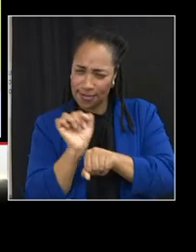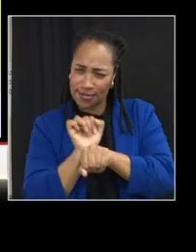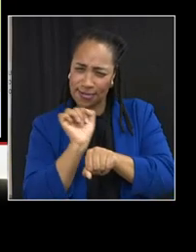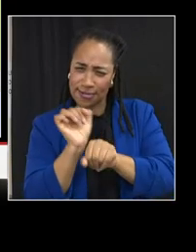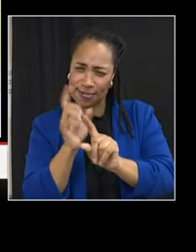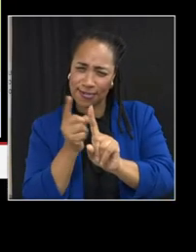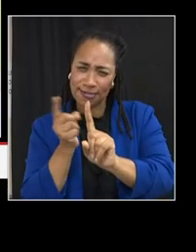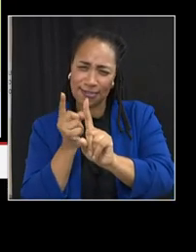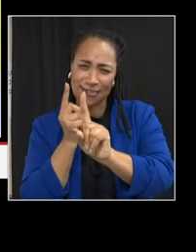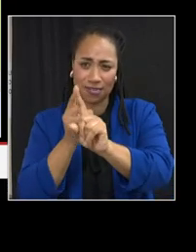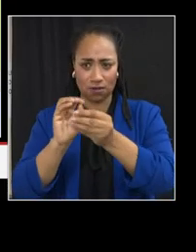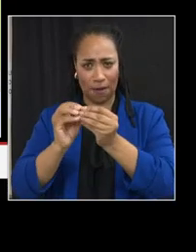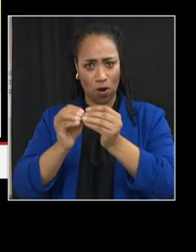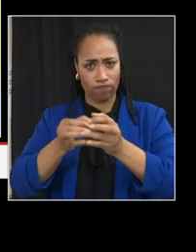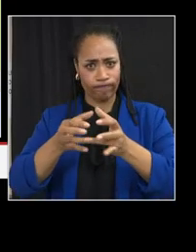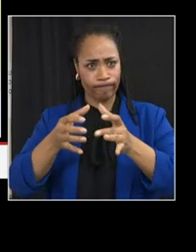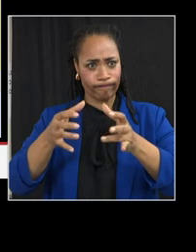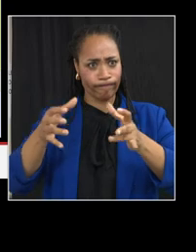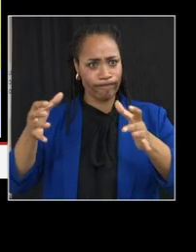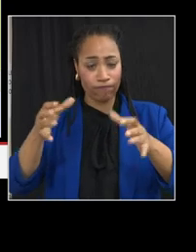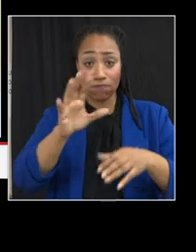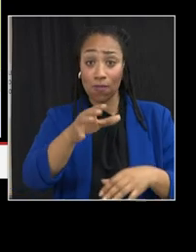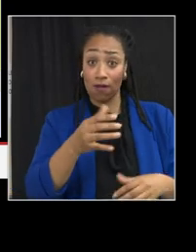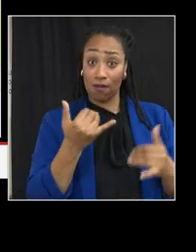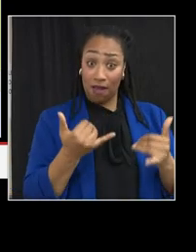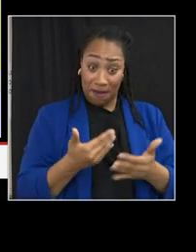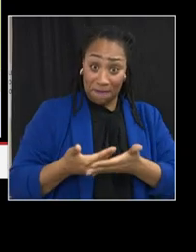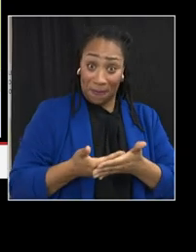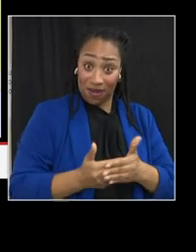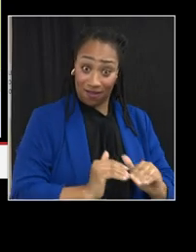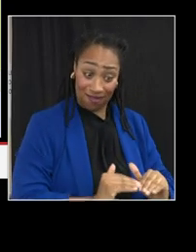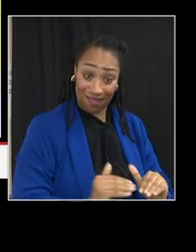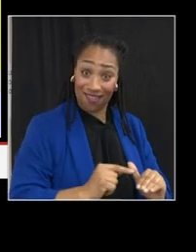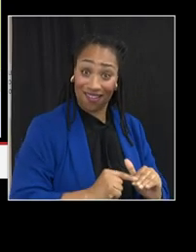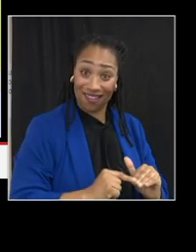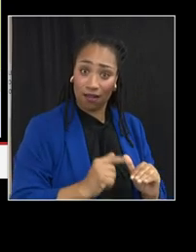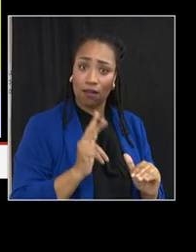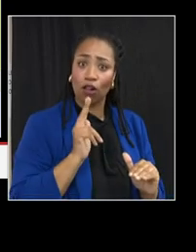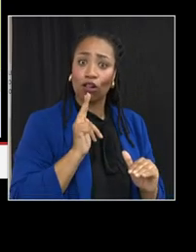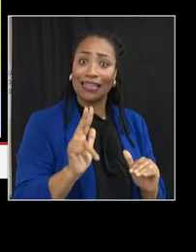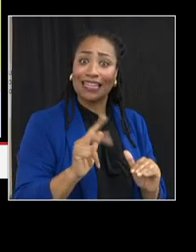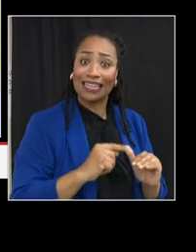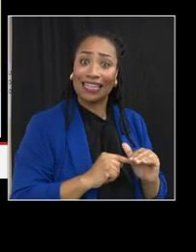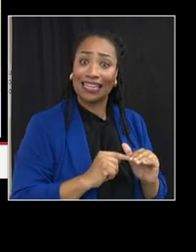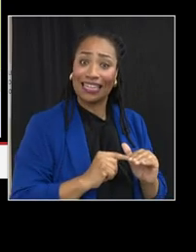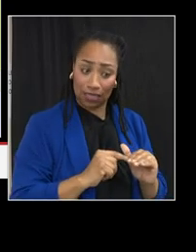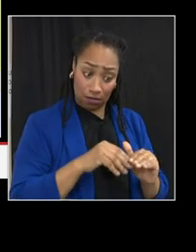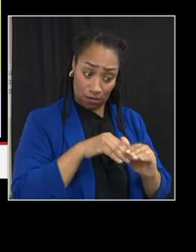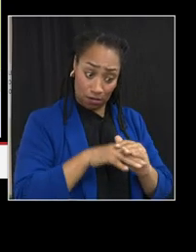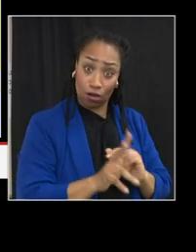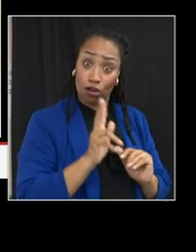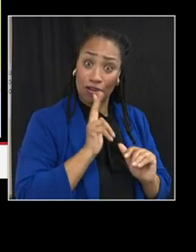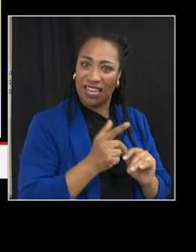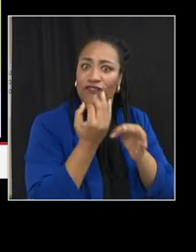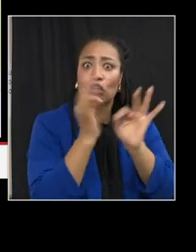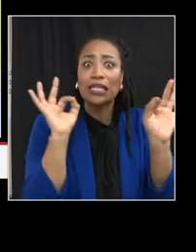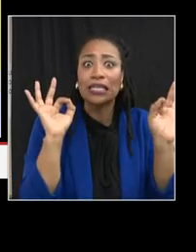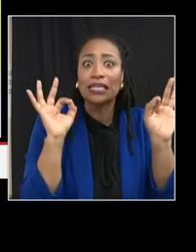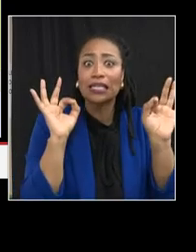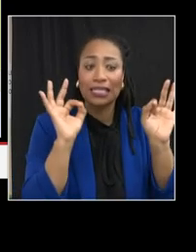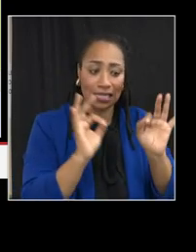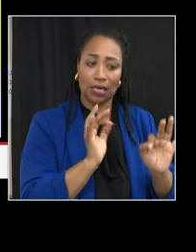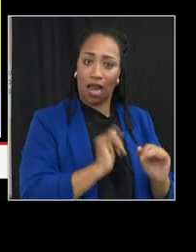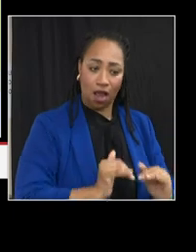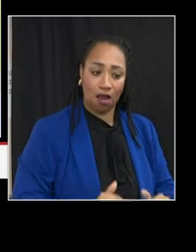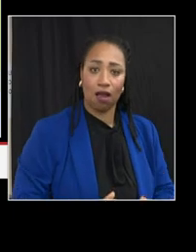go to pre-K3 for free in D.C. public schools. So that's why we're